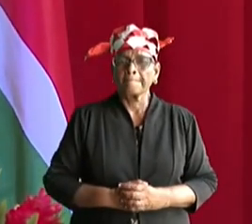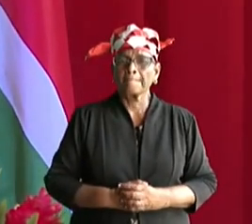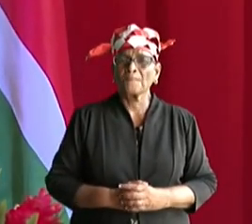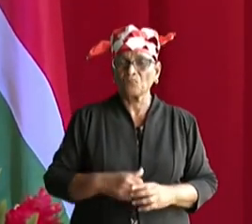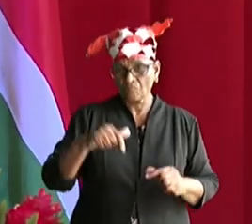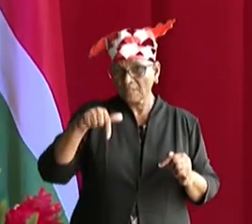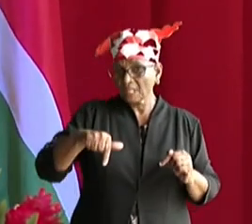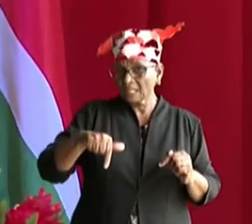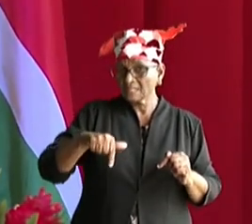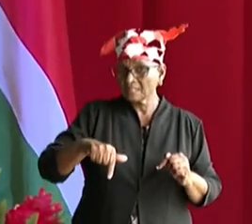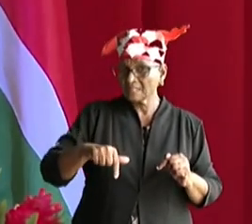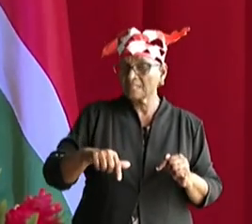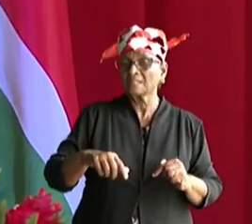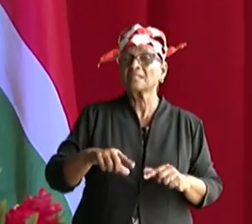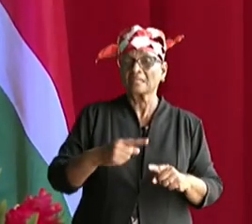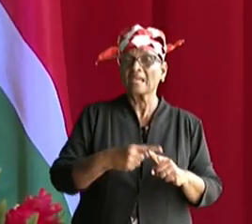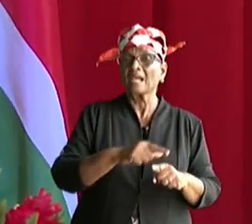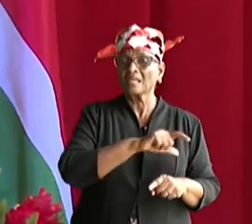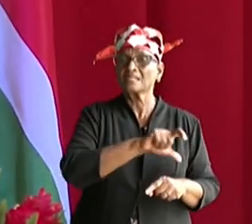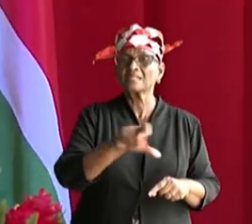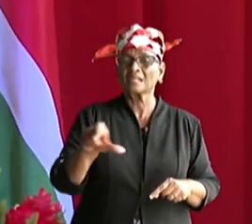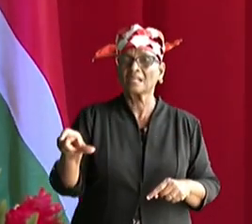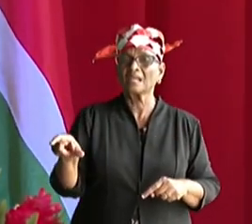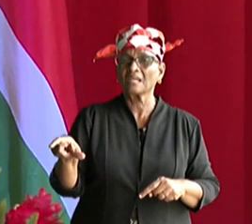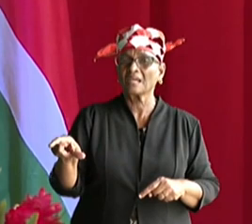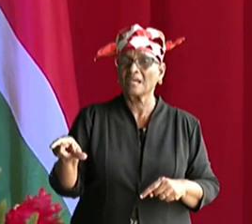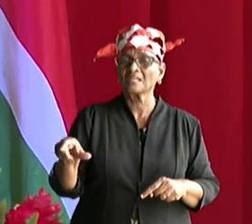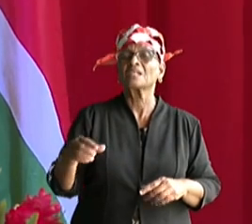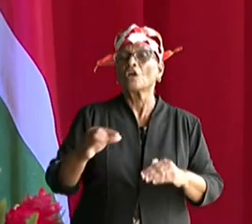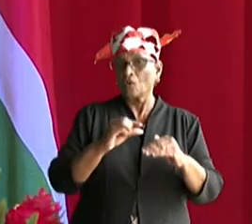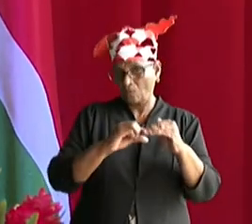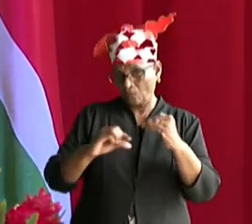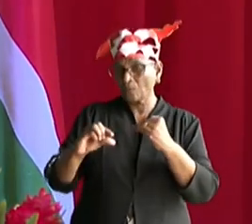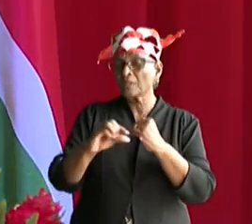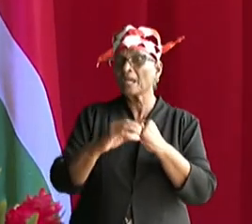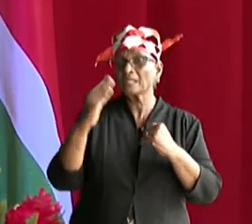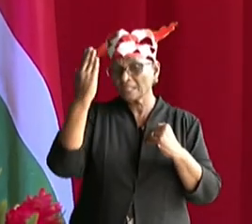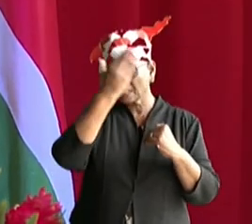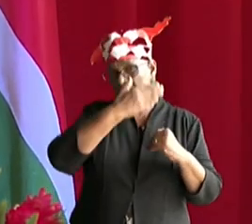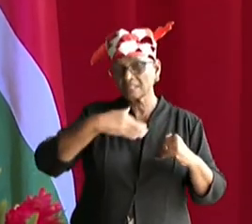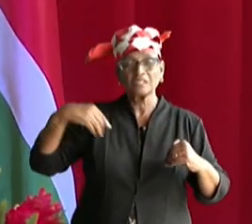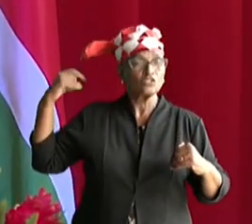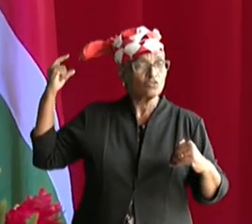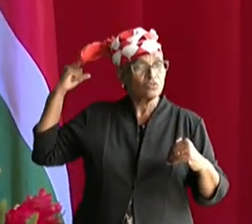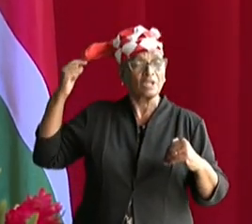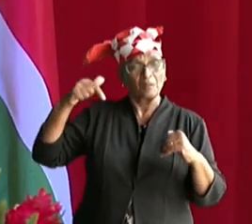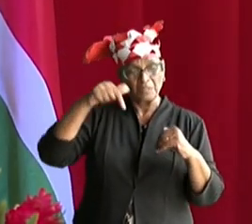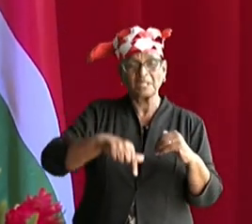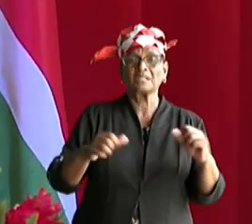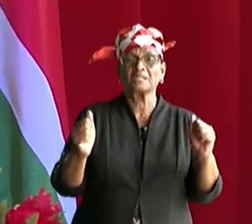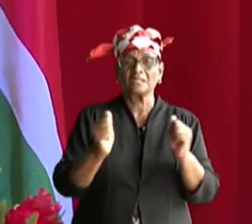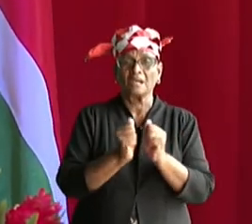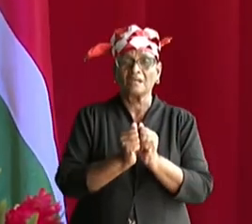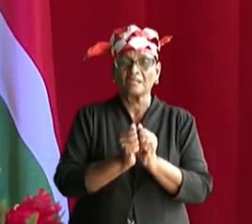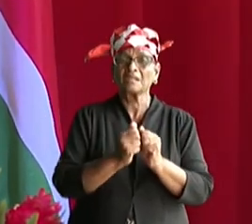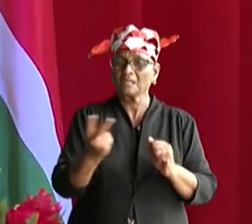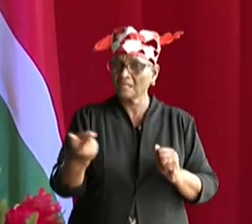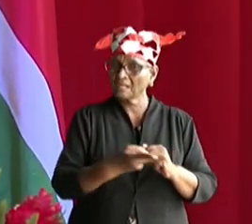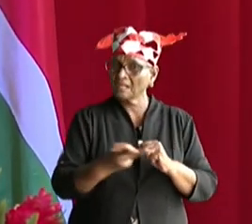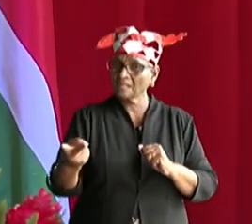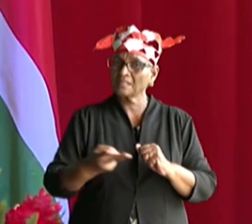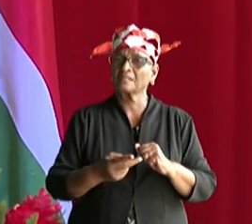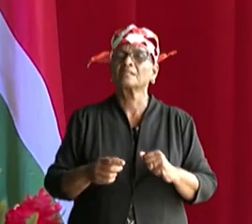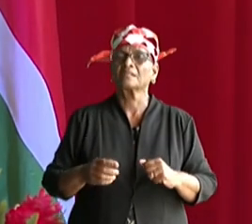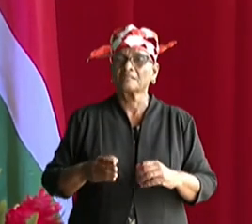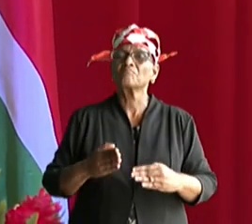Mr. Chairman, Excellencies, both Guyana and Suriname held elections this year. Both governments were